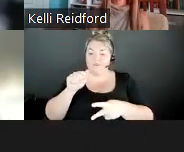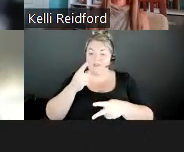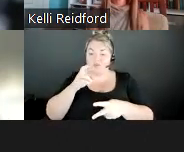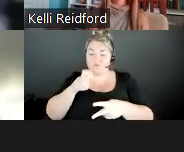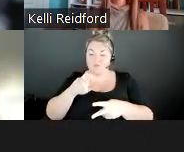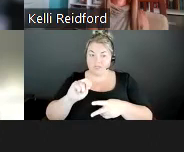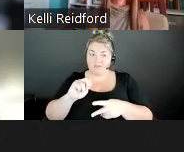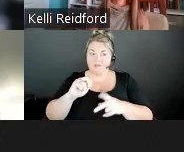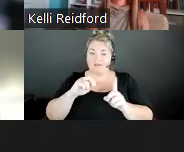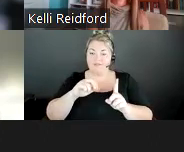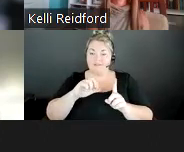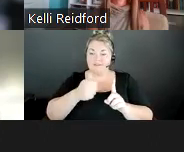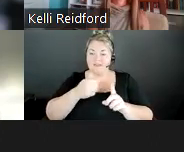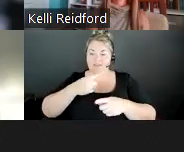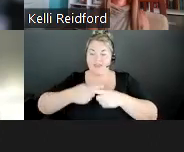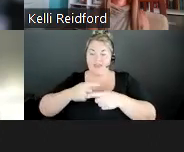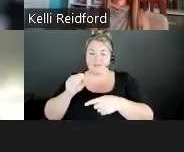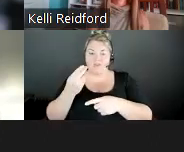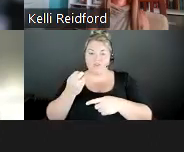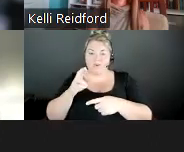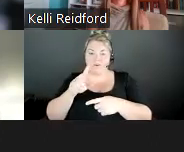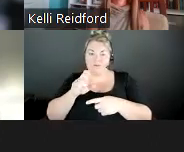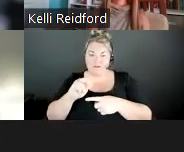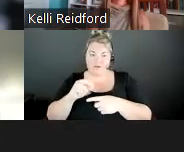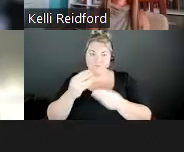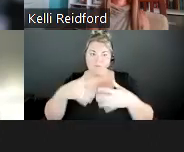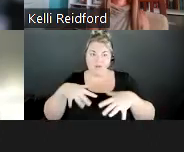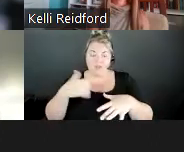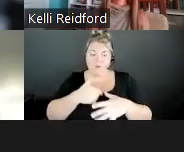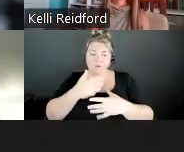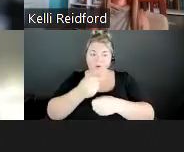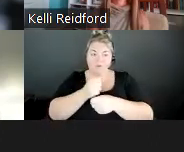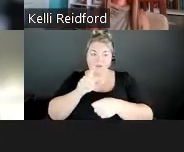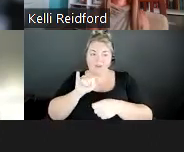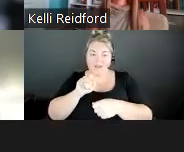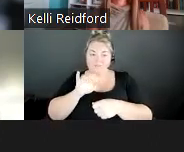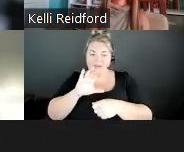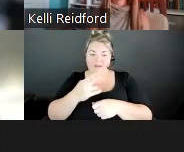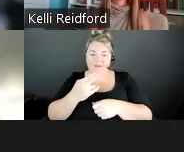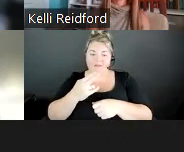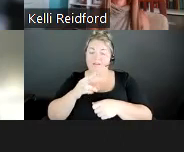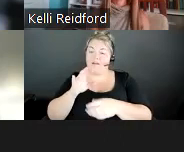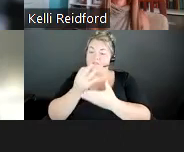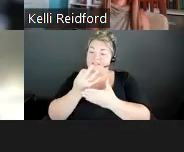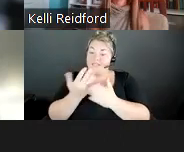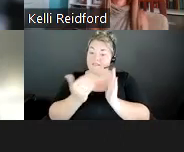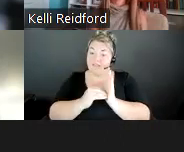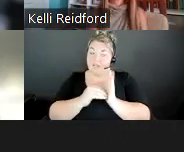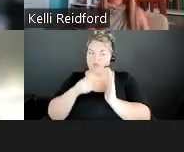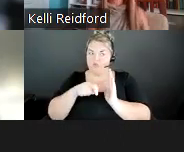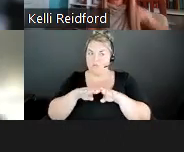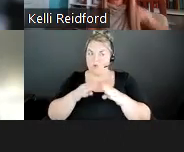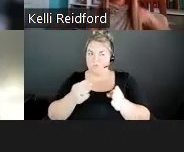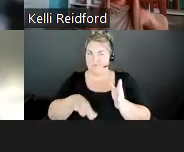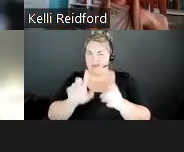at the 10th and Sheridan property, where we were granted LIHTC funding again, and it should be open in about